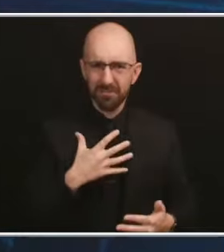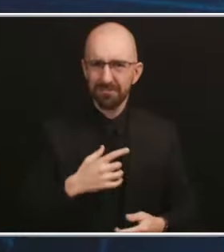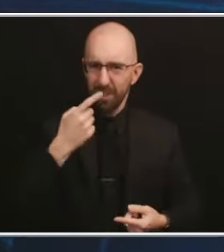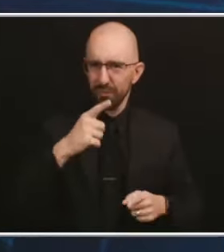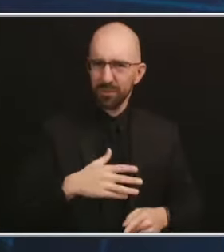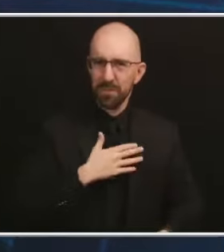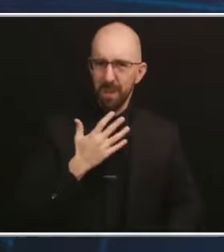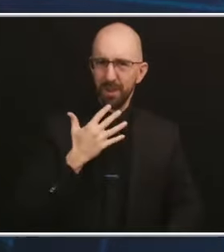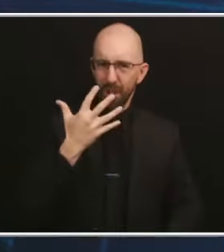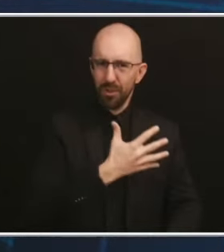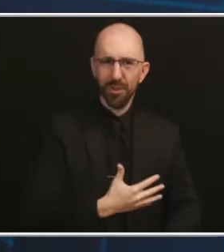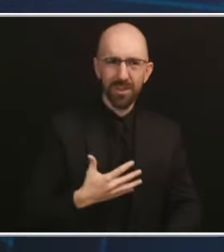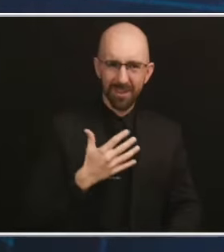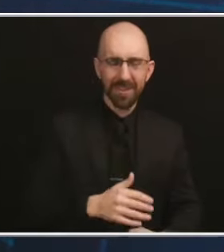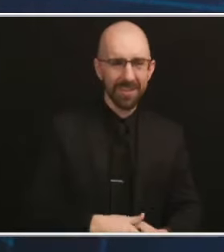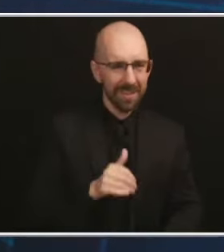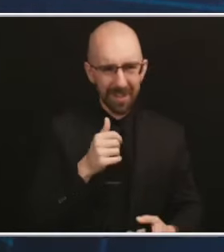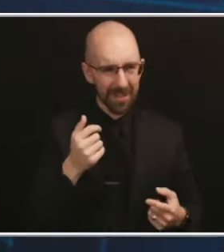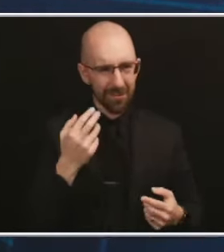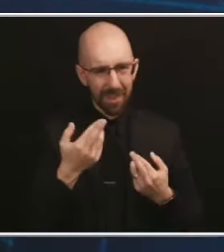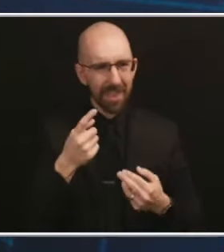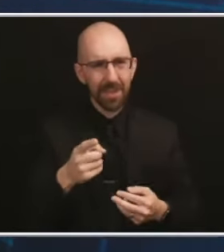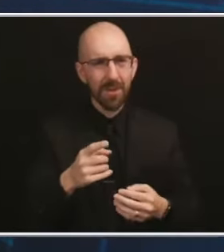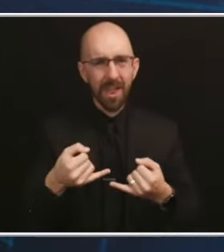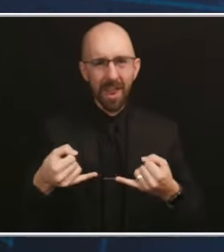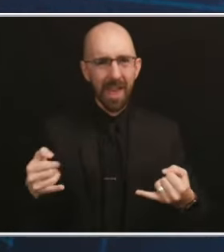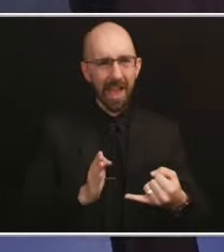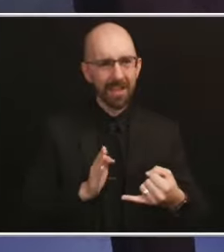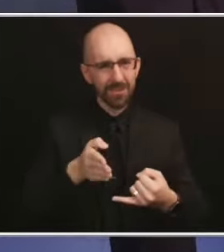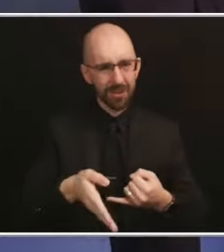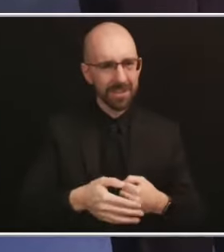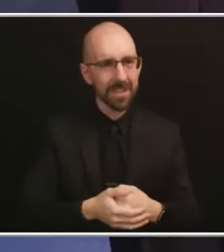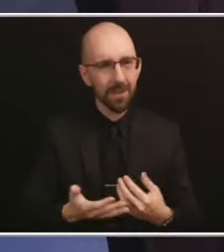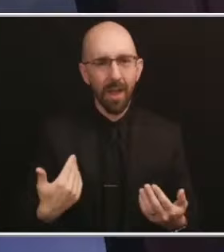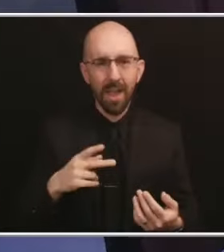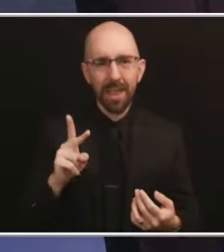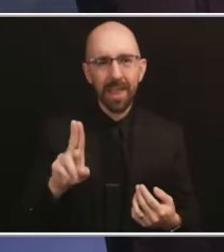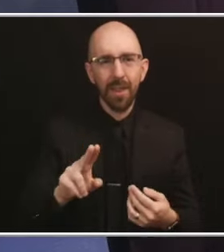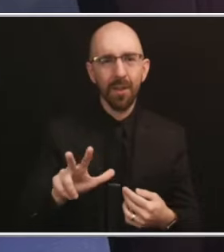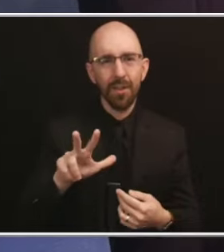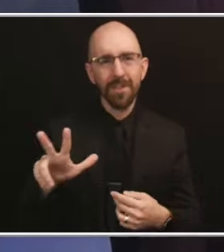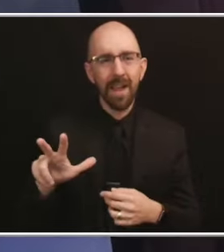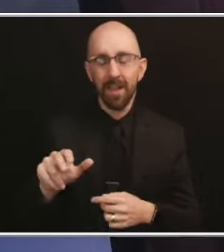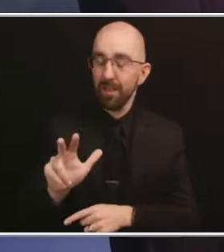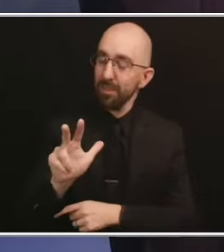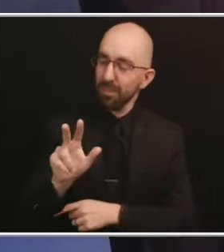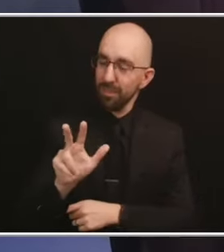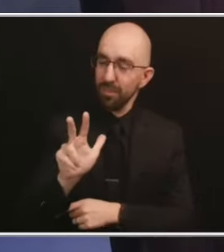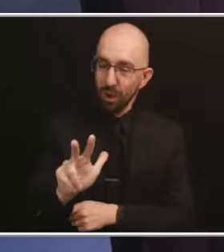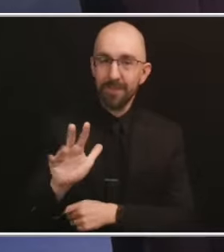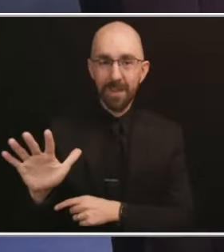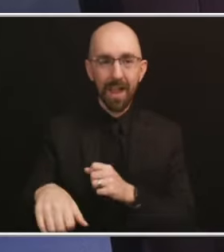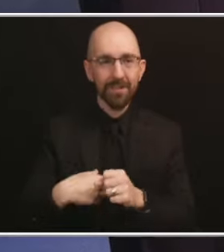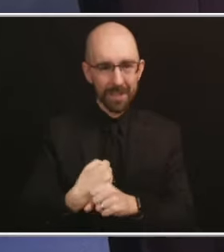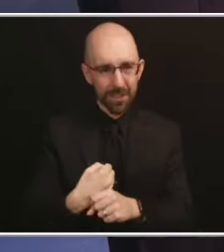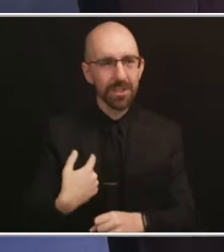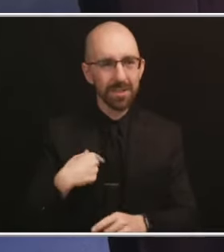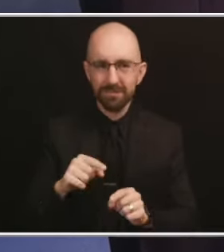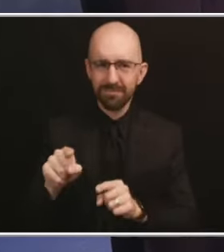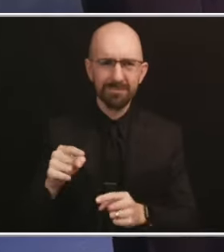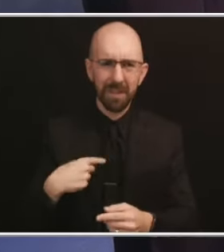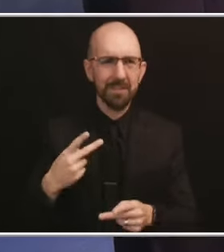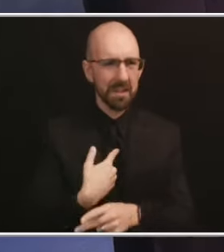I've been here for I didn't 25 realize you were years. crossing the line. I did. Well, I've been at KU for 35 Thank you. years, so I figure I can wear whatever. You can do a little better. That's